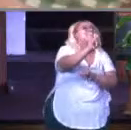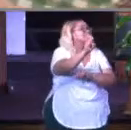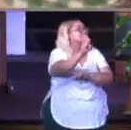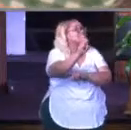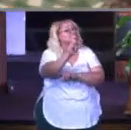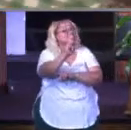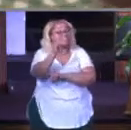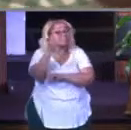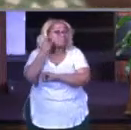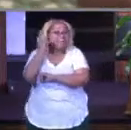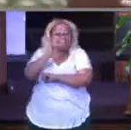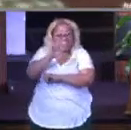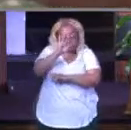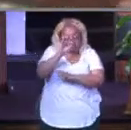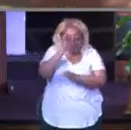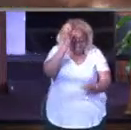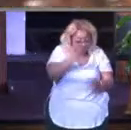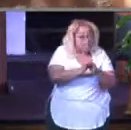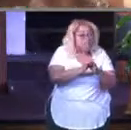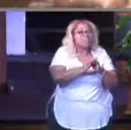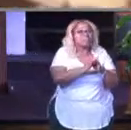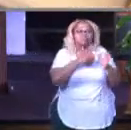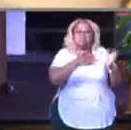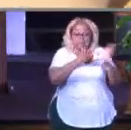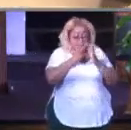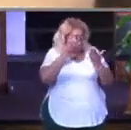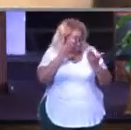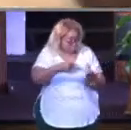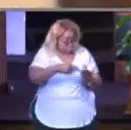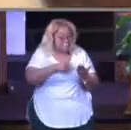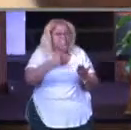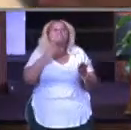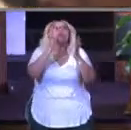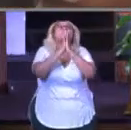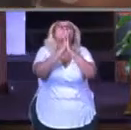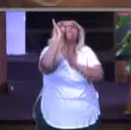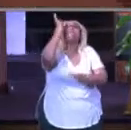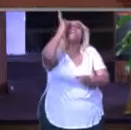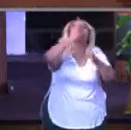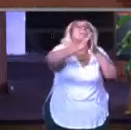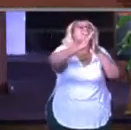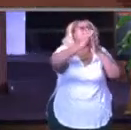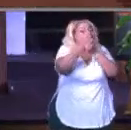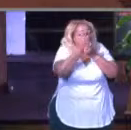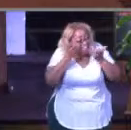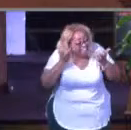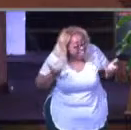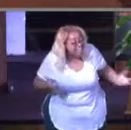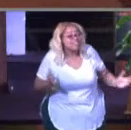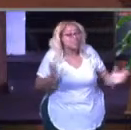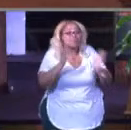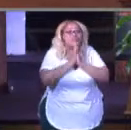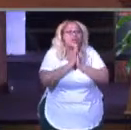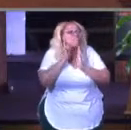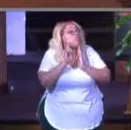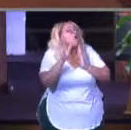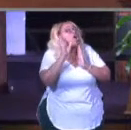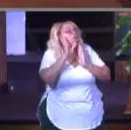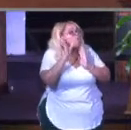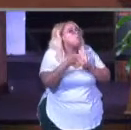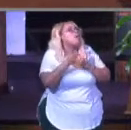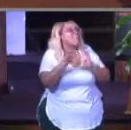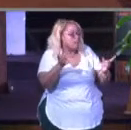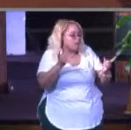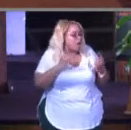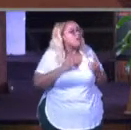if you ask him, and if you ask by faith, my Bible says, if you pray by faith, everything you pray for, it